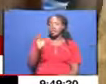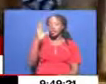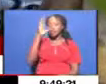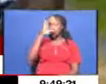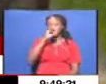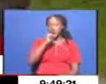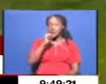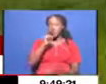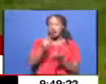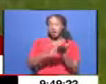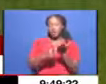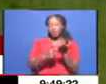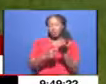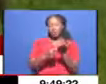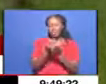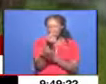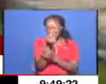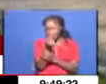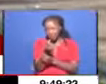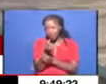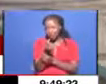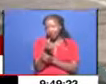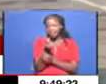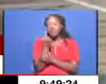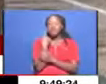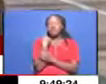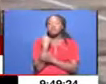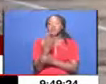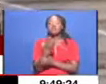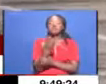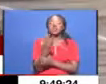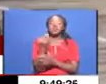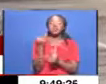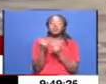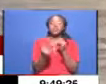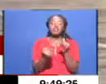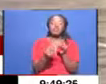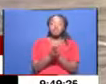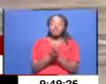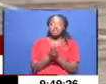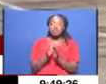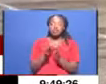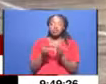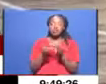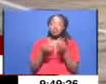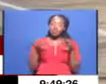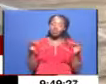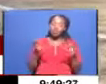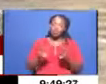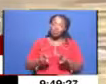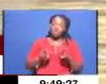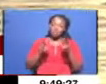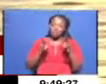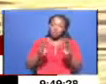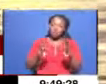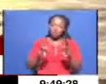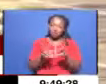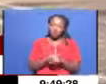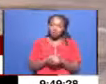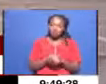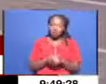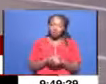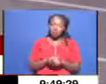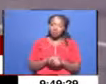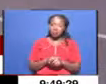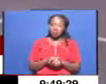bronze medal by a whisker, finishing fourth in the final, while in the women's long jump, Anzazi Chaka Nyundo finished